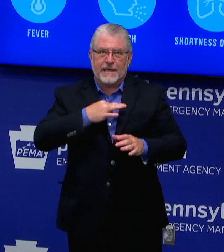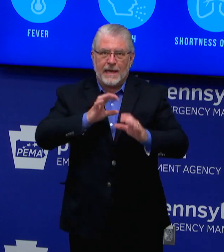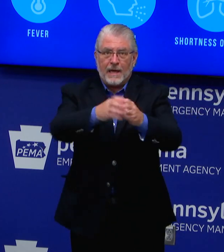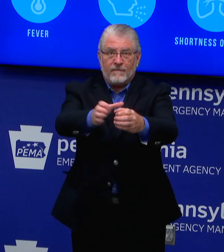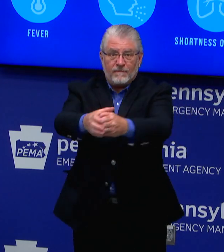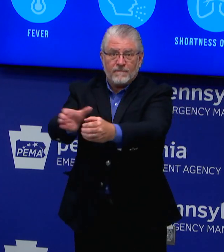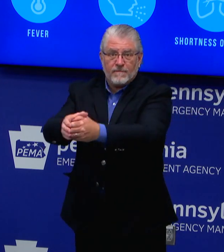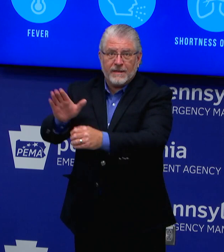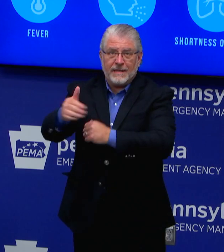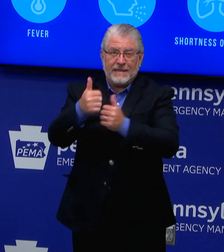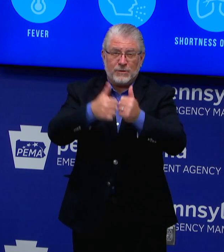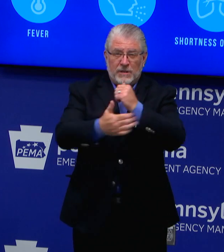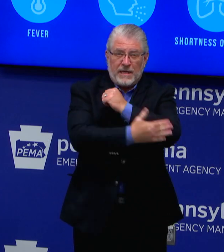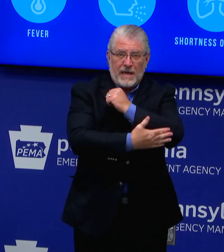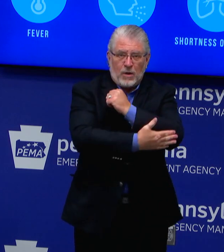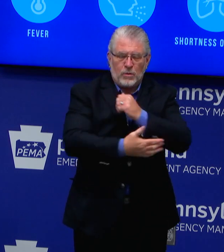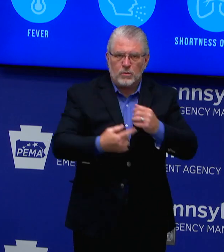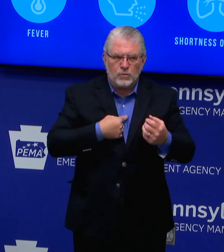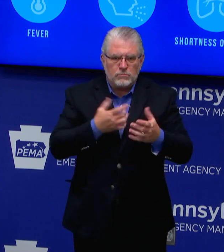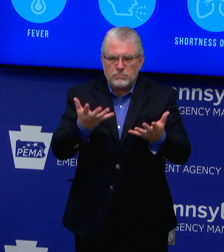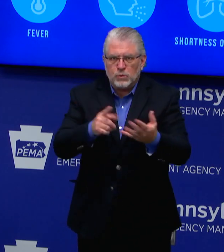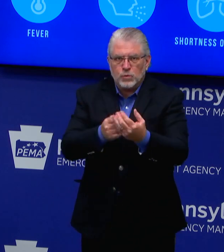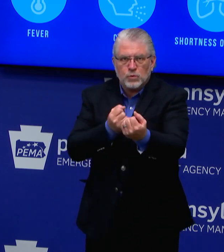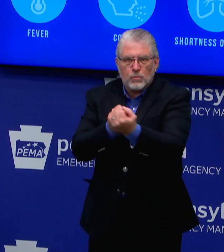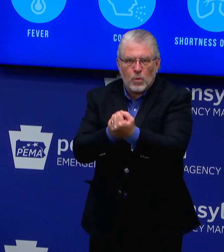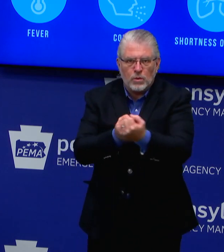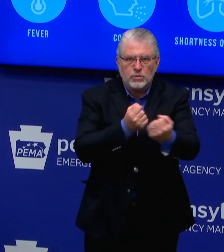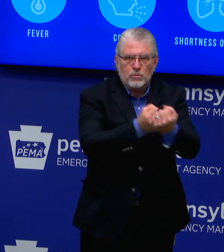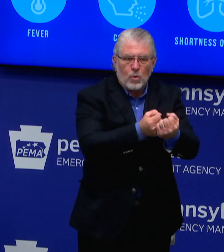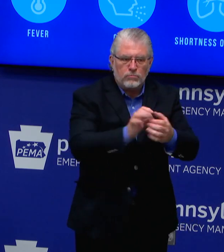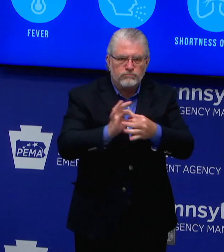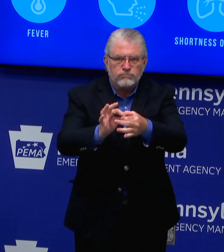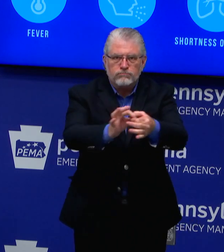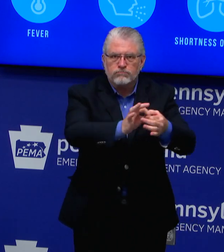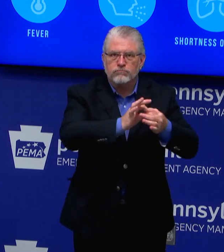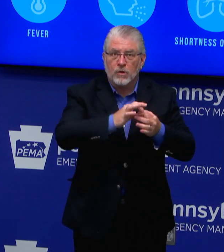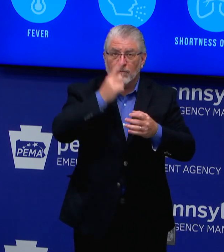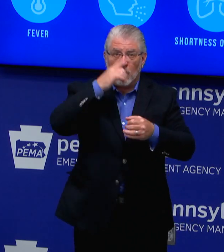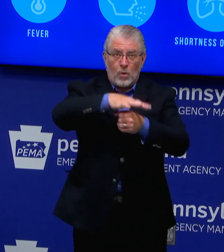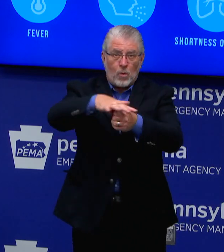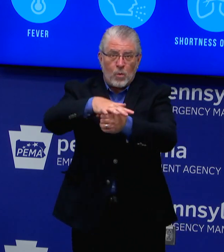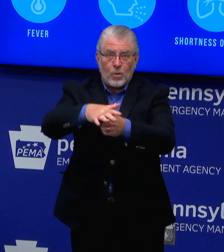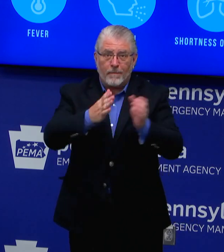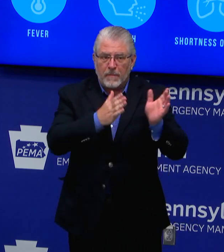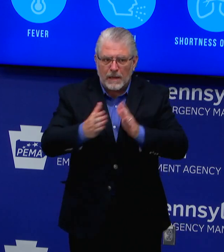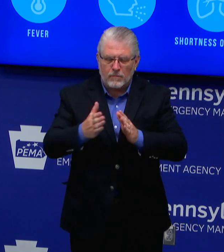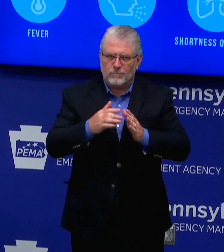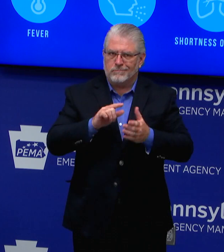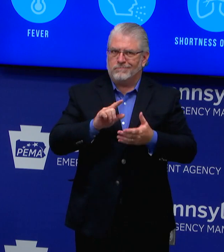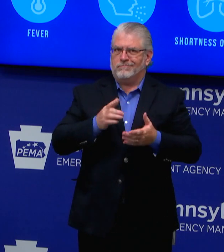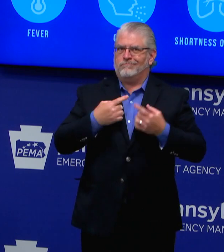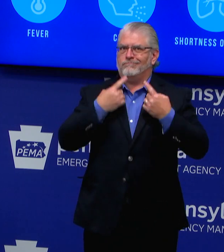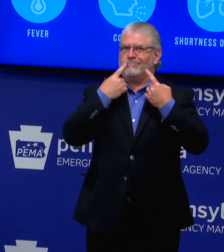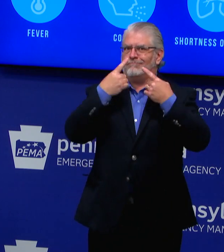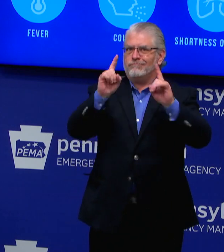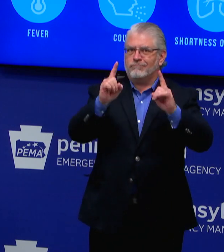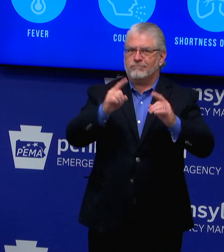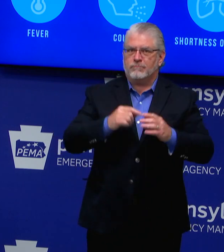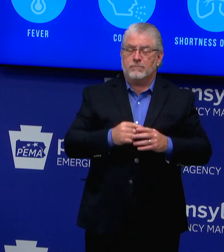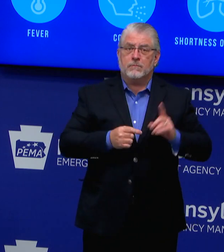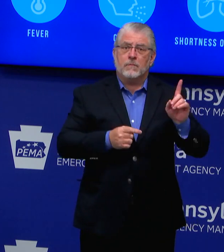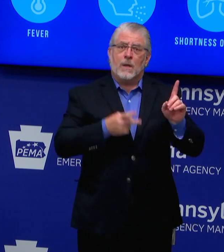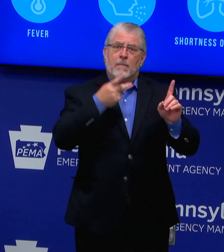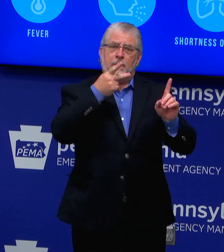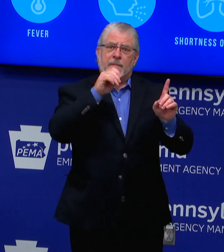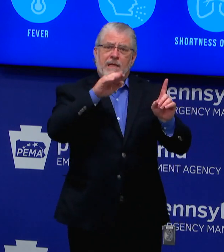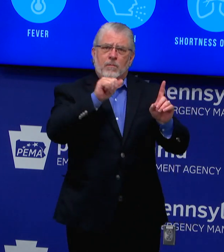guidance and support to execute their local emergency plans. And PEMA is working hand in hand with the Pennsylvania National